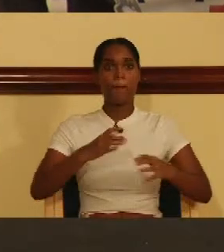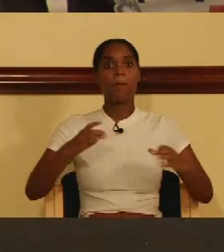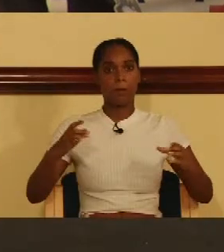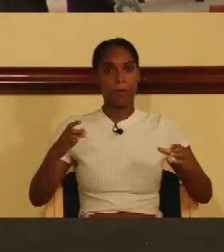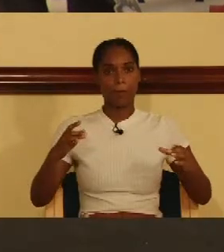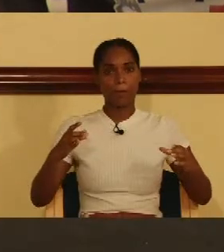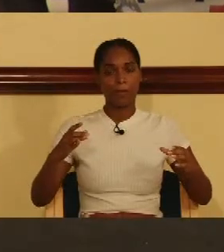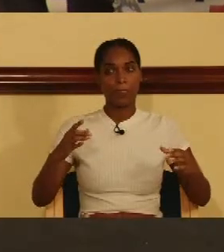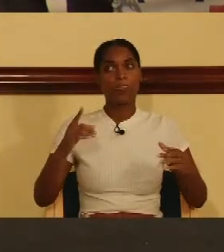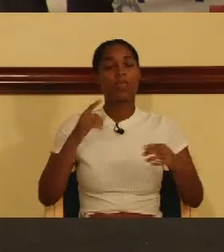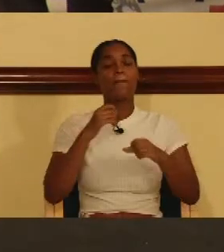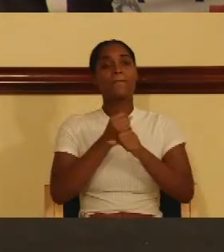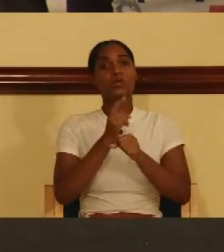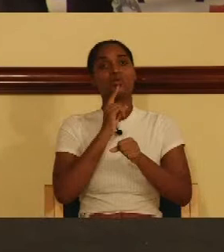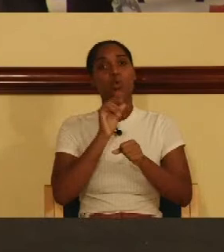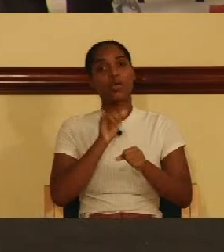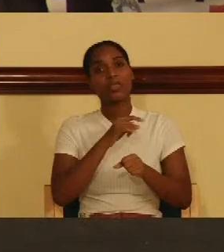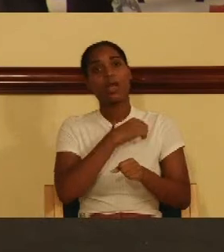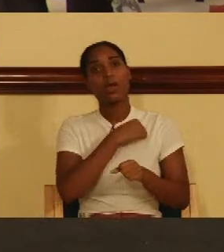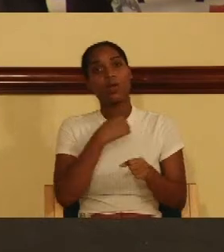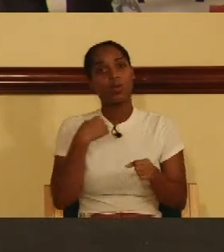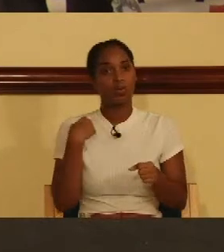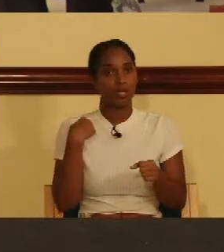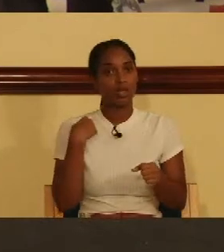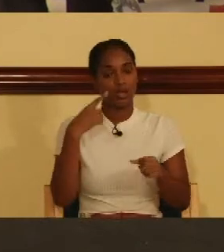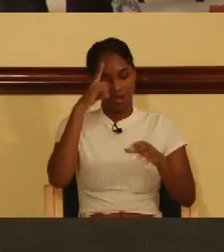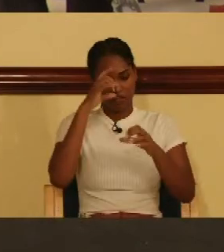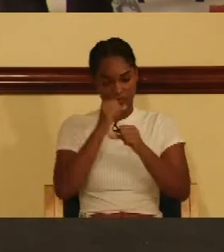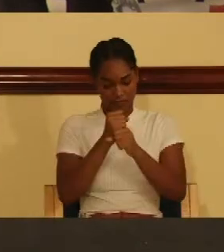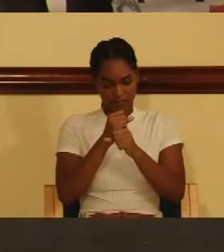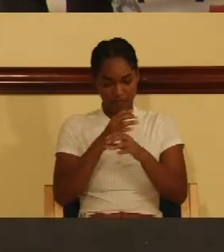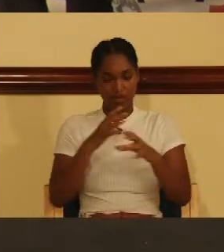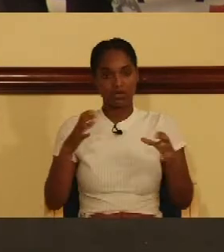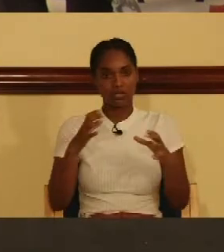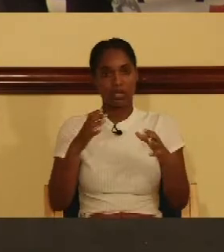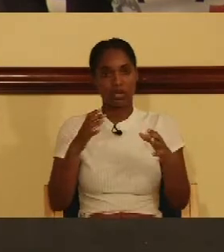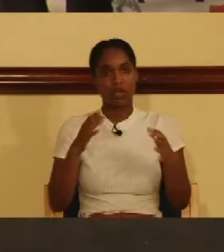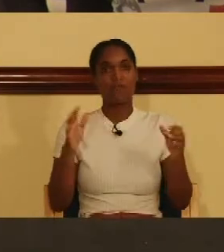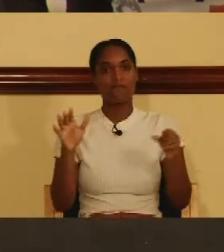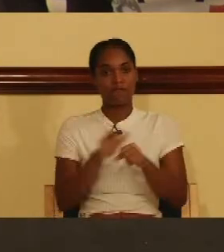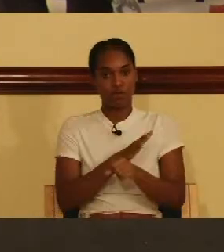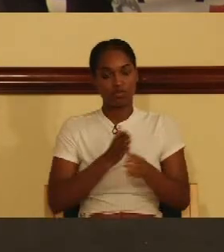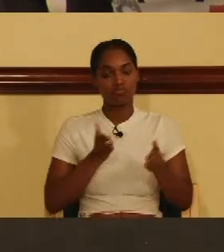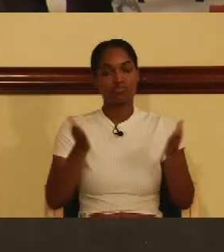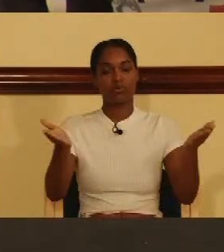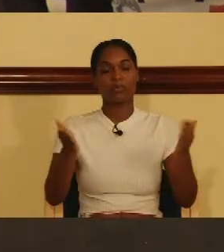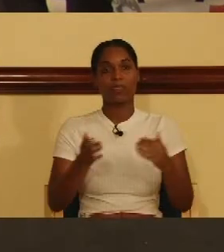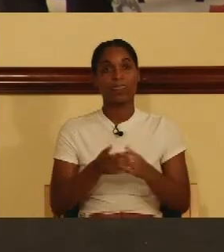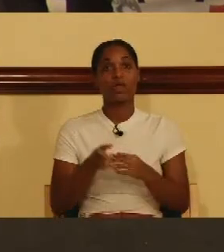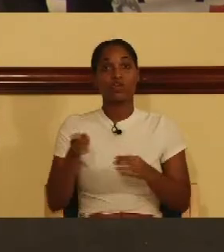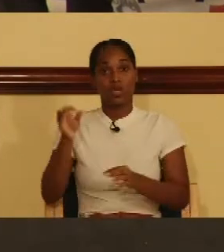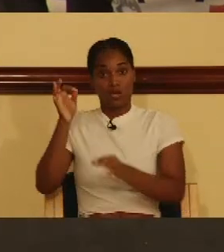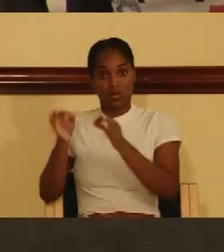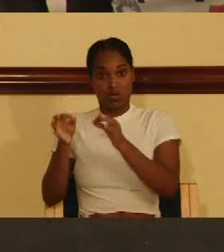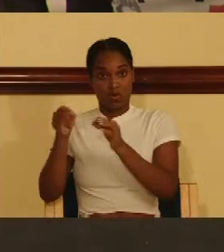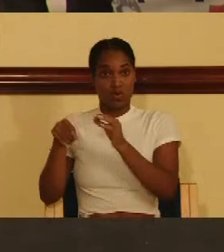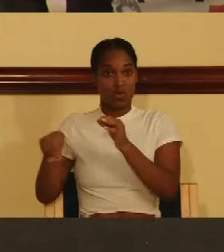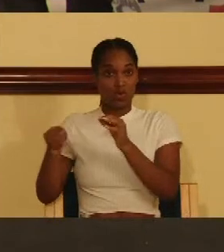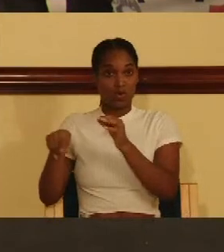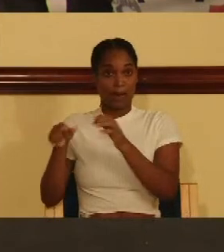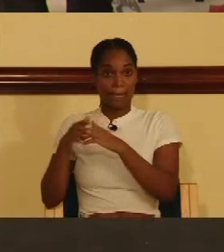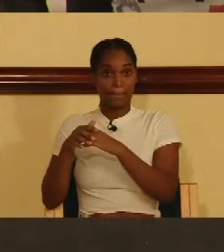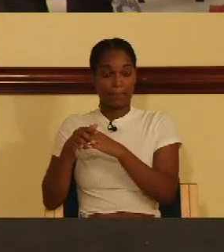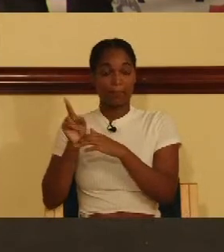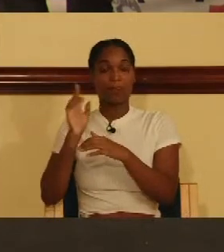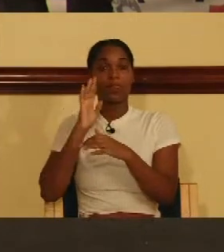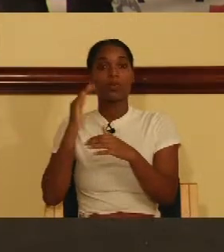in order to carry out its mandate as outlined in the Act. So Absolutely. The Disabilities Rights Tribunal now, as I said, they will